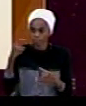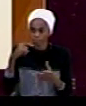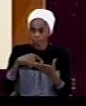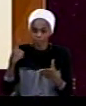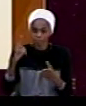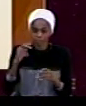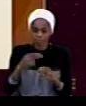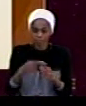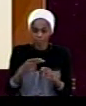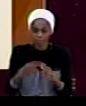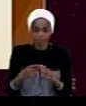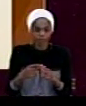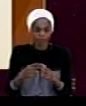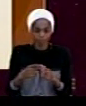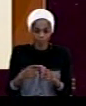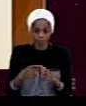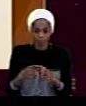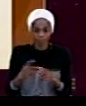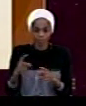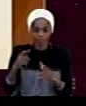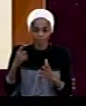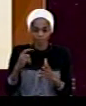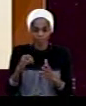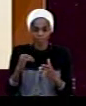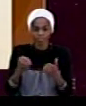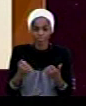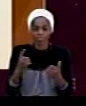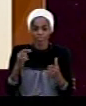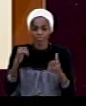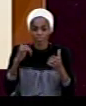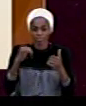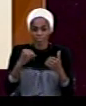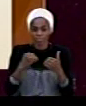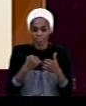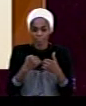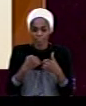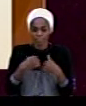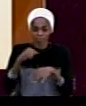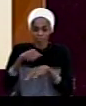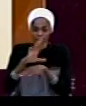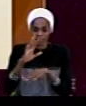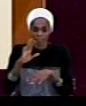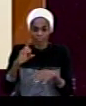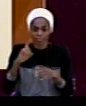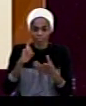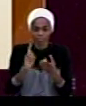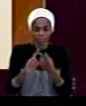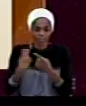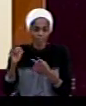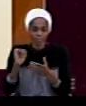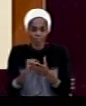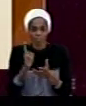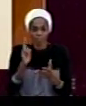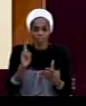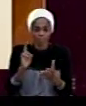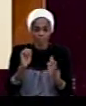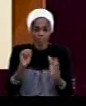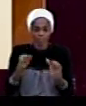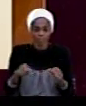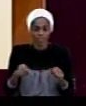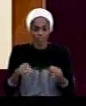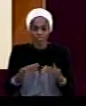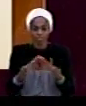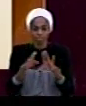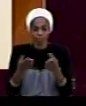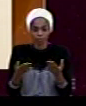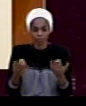mail, and lo and behold, the director of my department replied that my application portal had been reopened, and so I could upload my document.